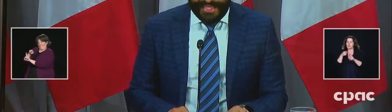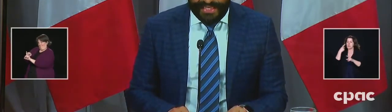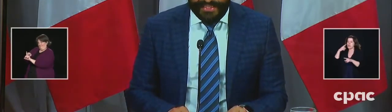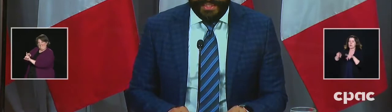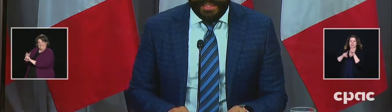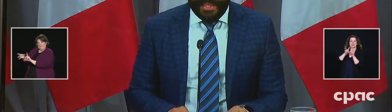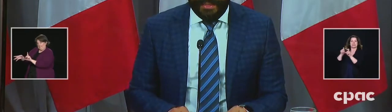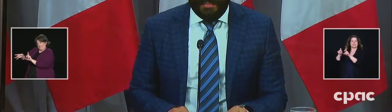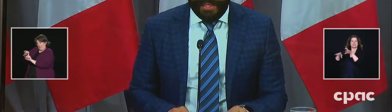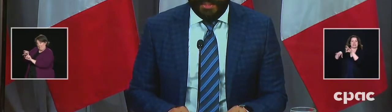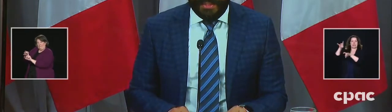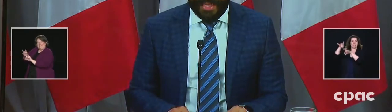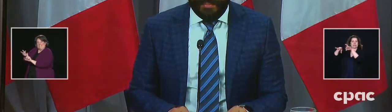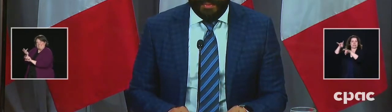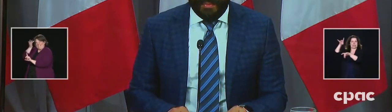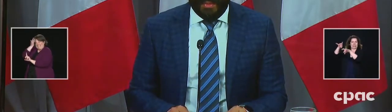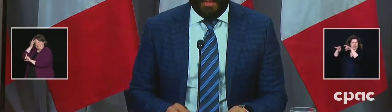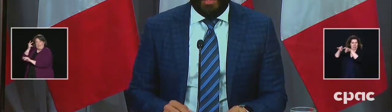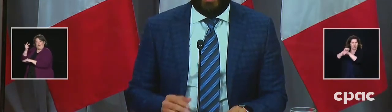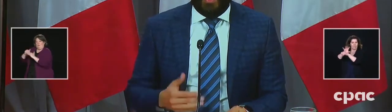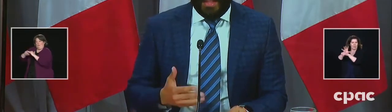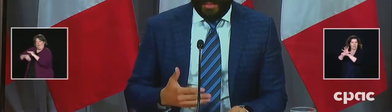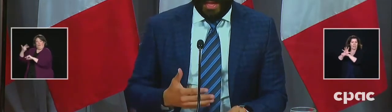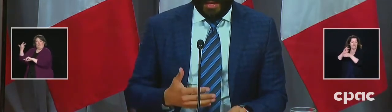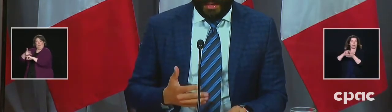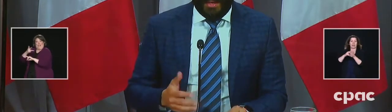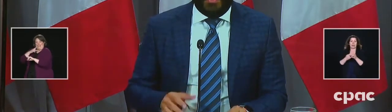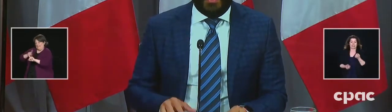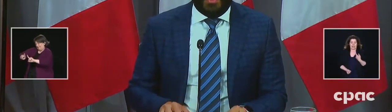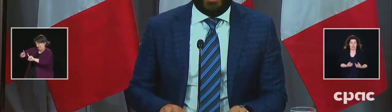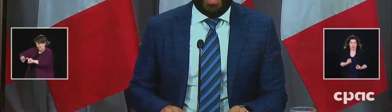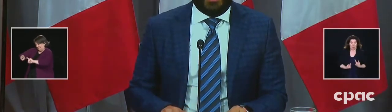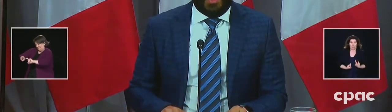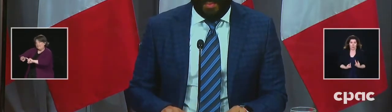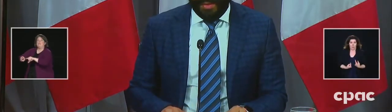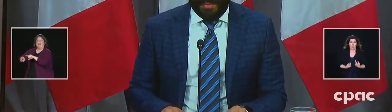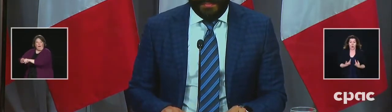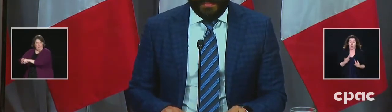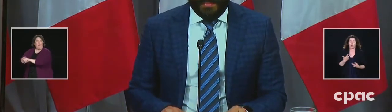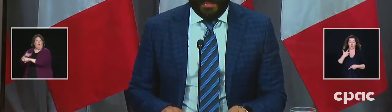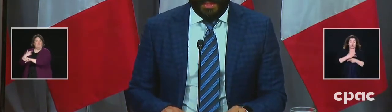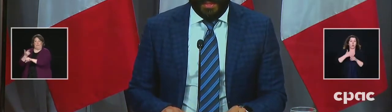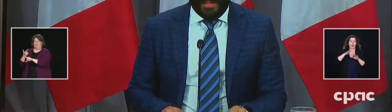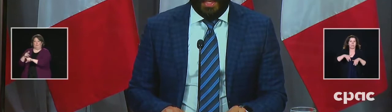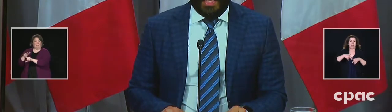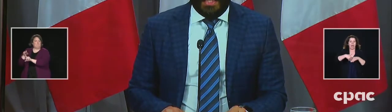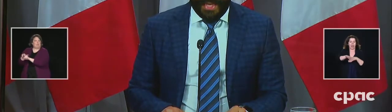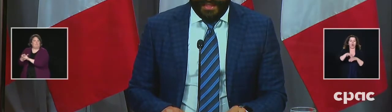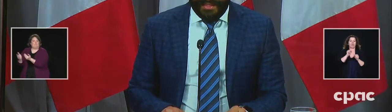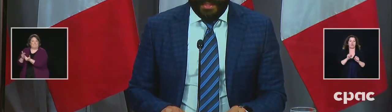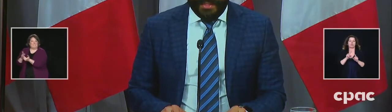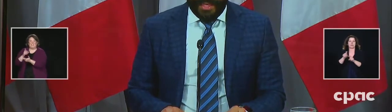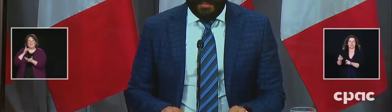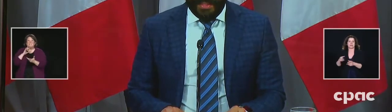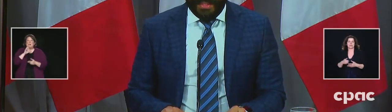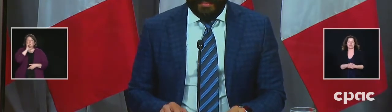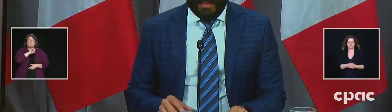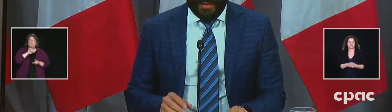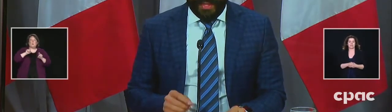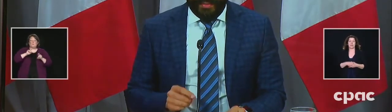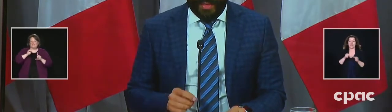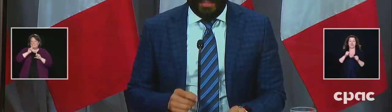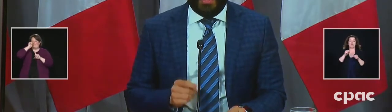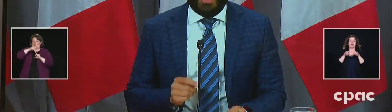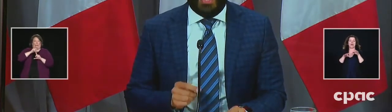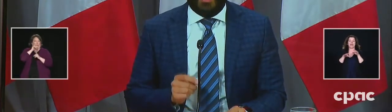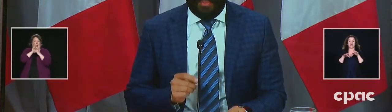using an easy-to-collect patient sample rather than that uncomfortable nasal swab. Instead, these companies have